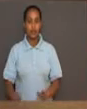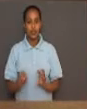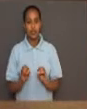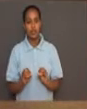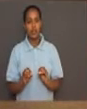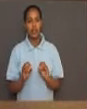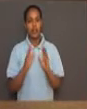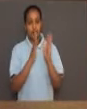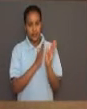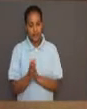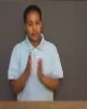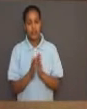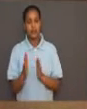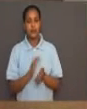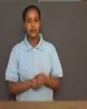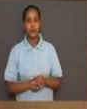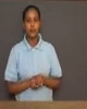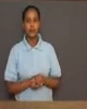Students, let's get ready.